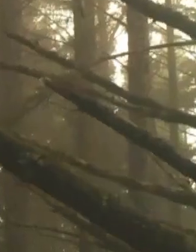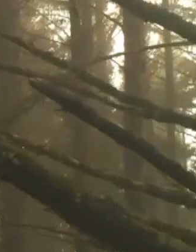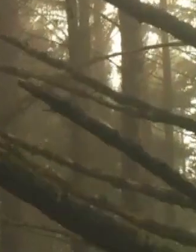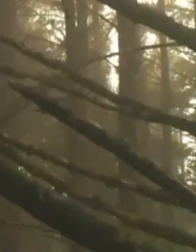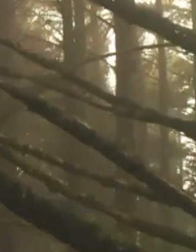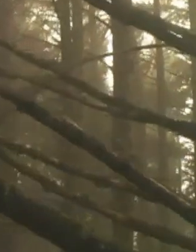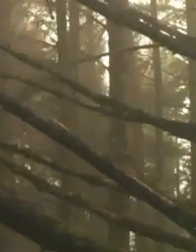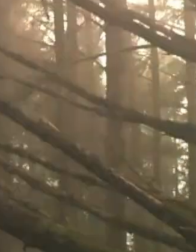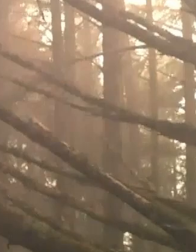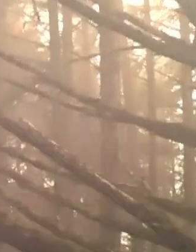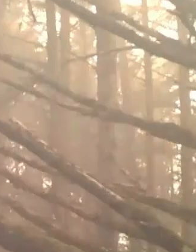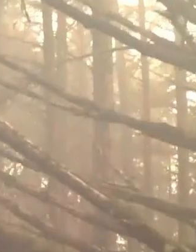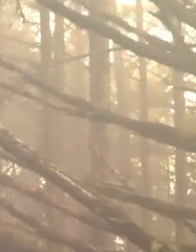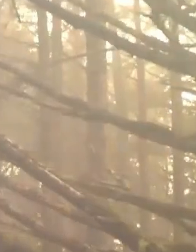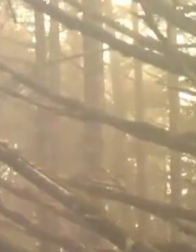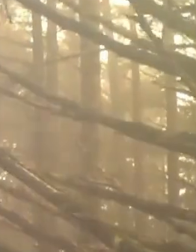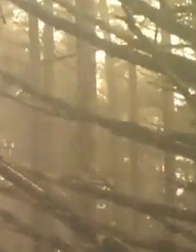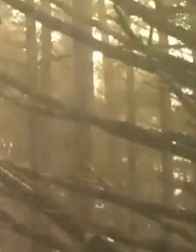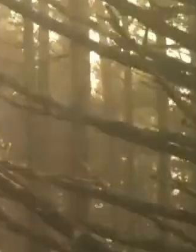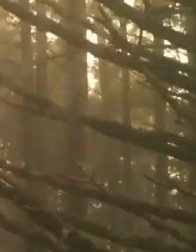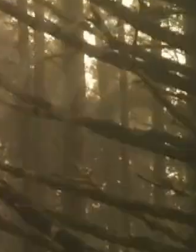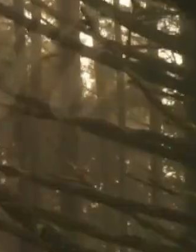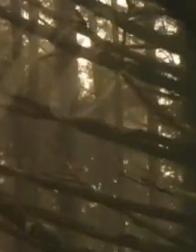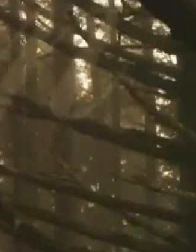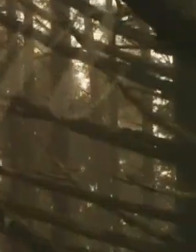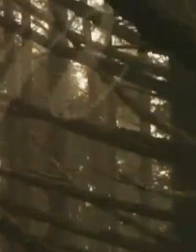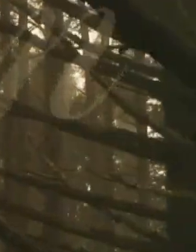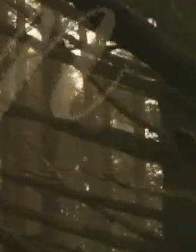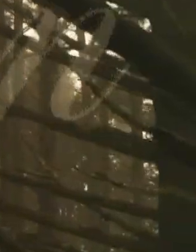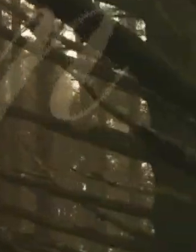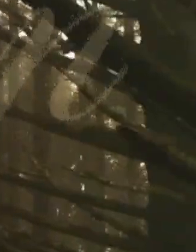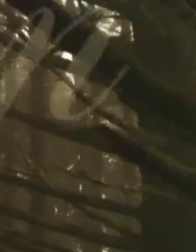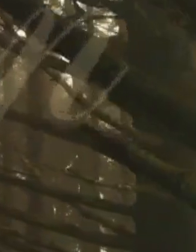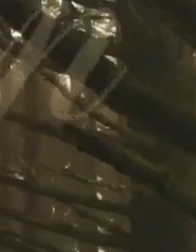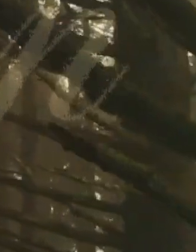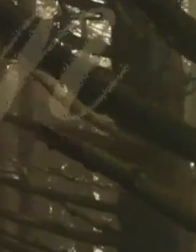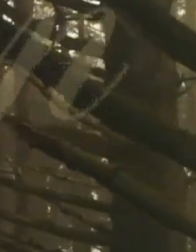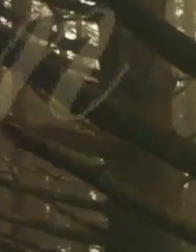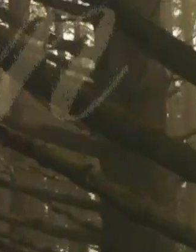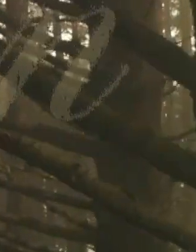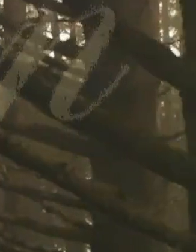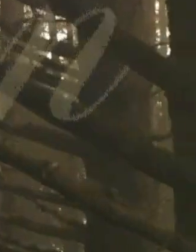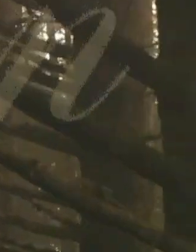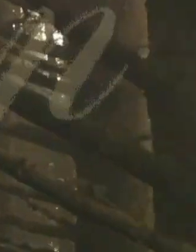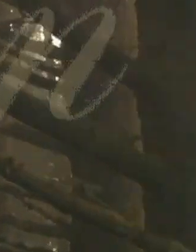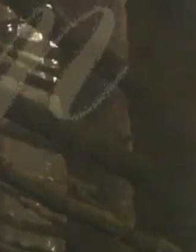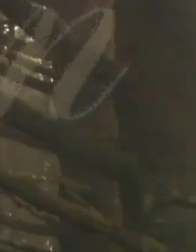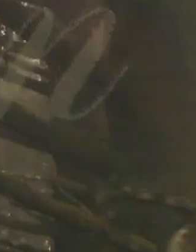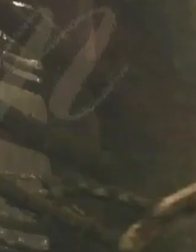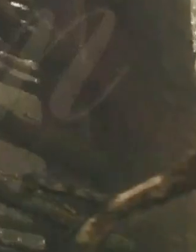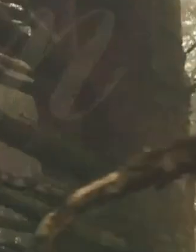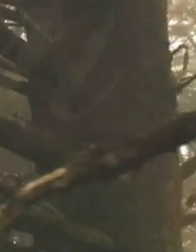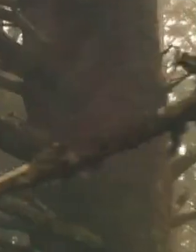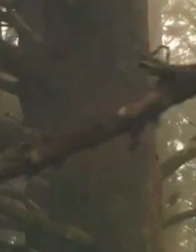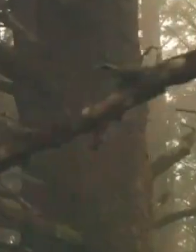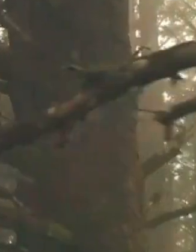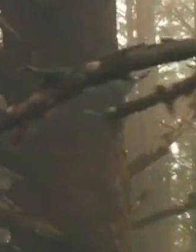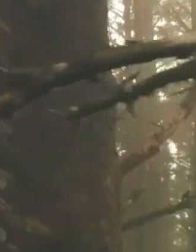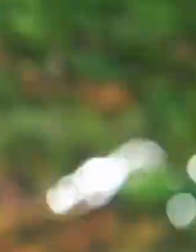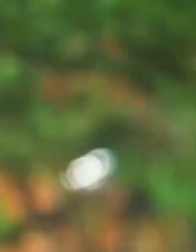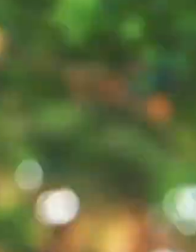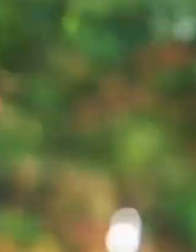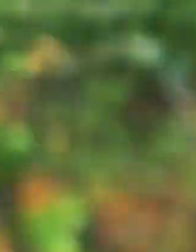today our daily bread. And forgive us our debts, as we also have forgiven our debtors.